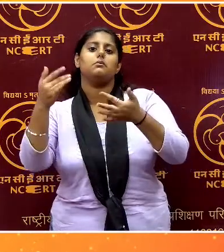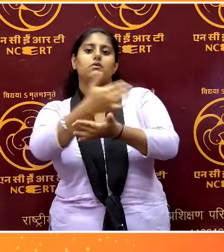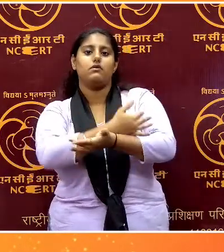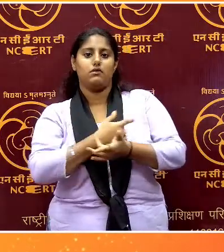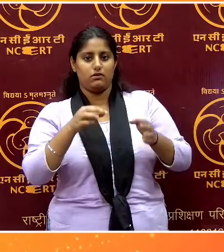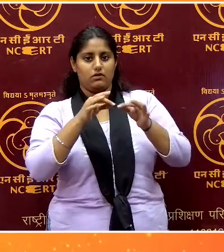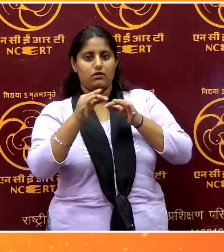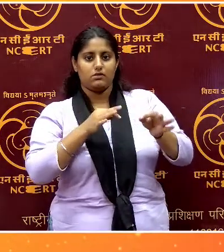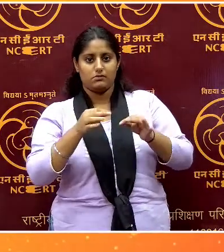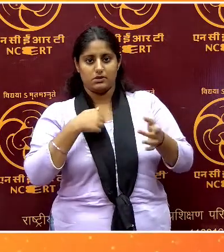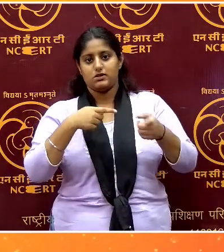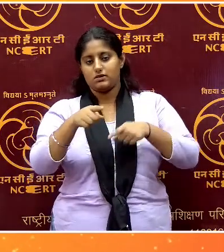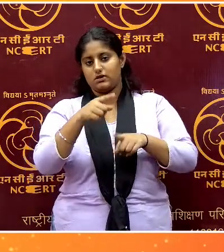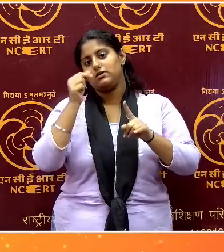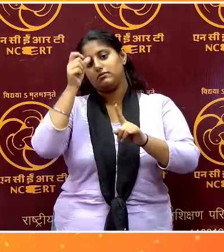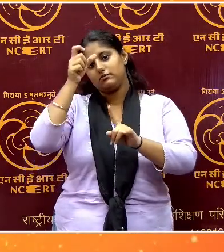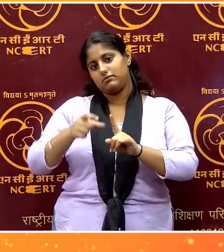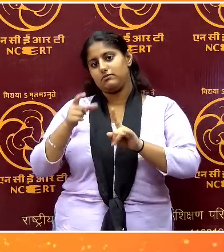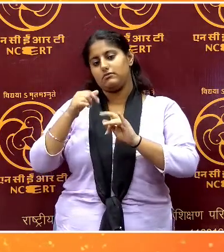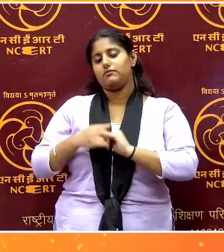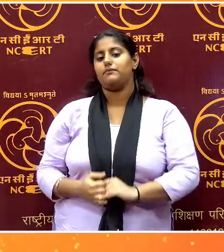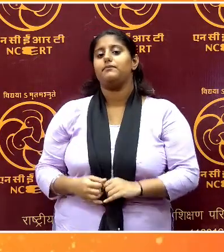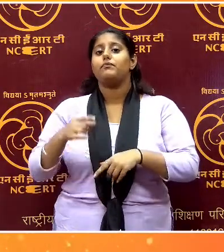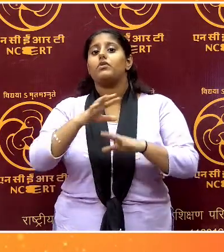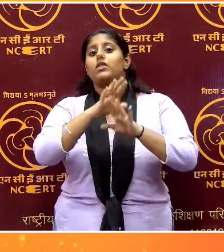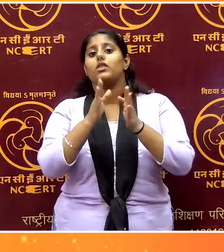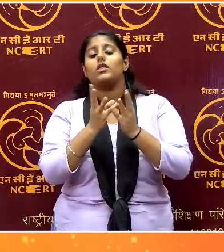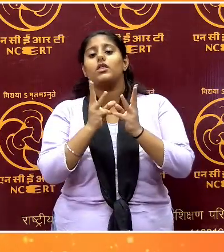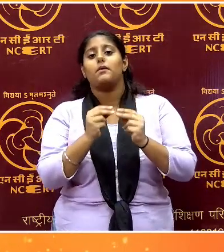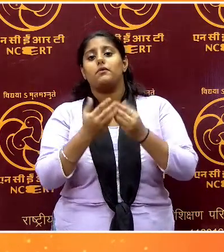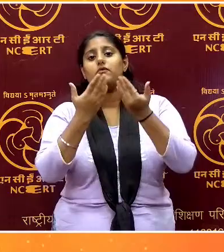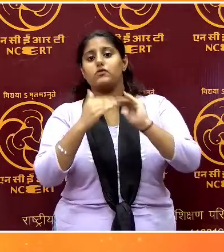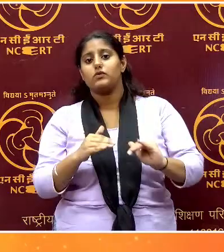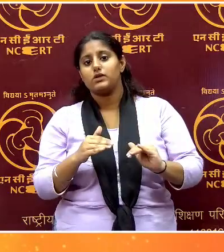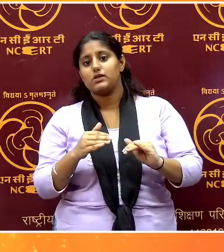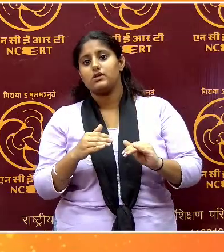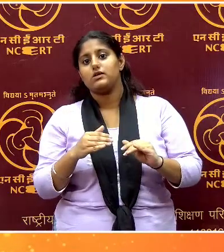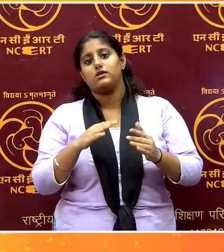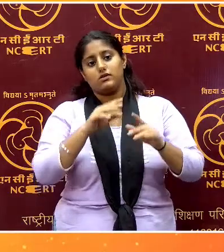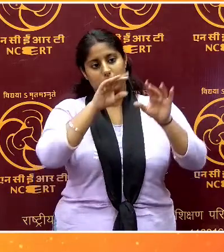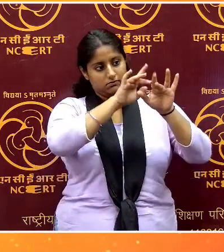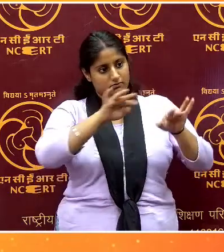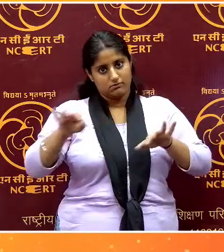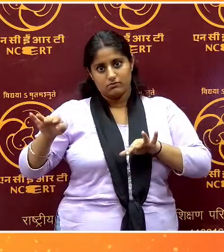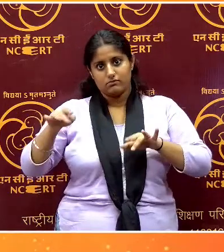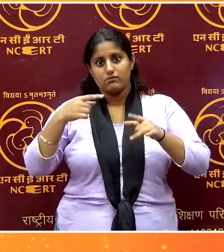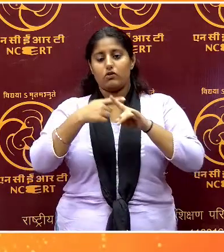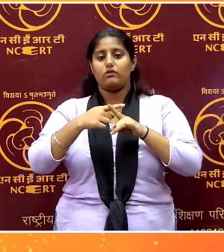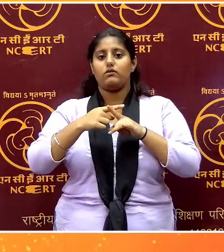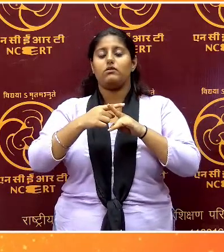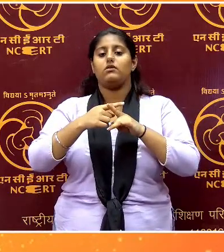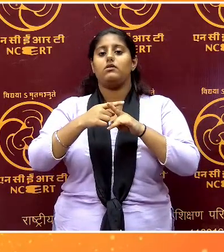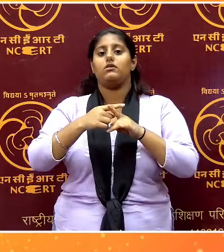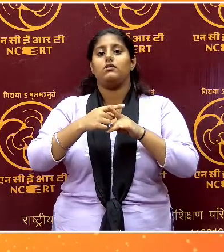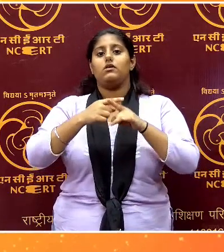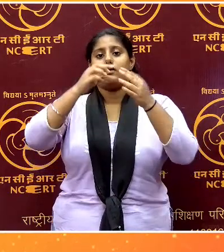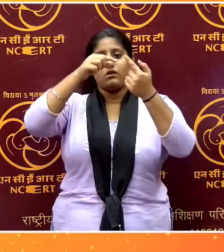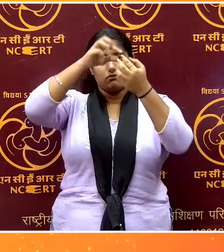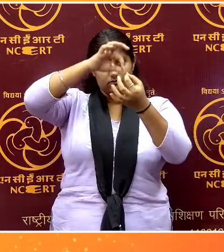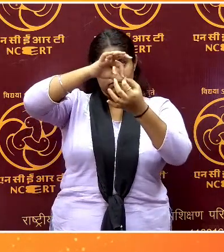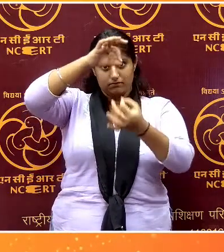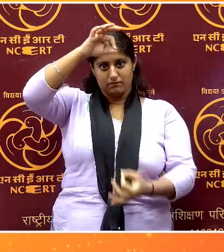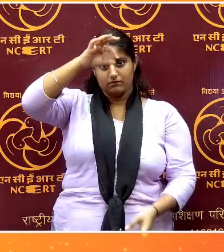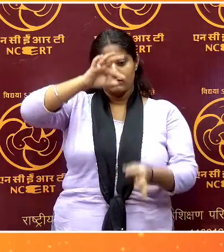expressed in this form, Srijan. Number of students present in along the horizontal line, and along the vertical line we